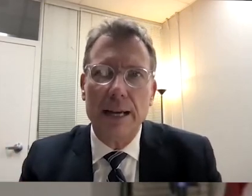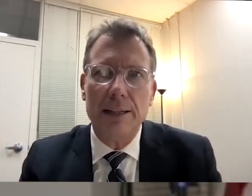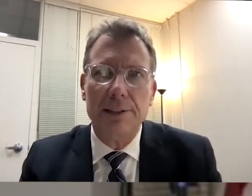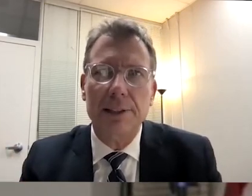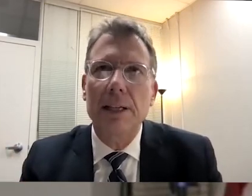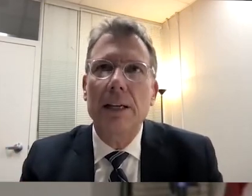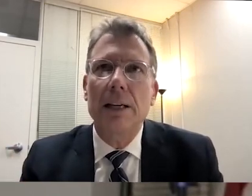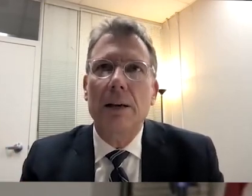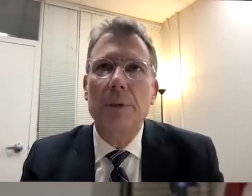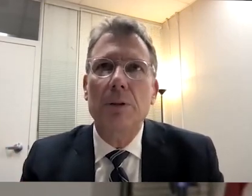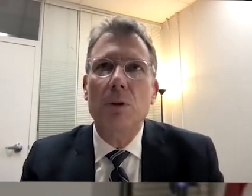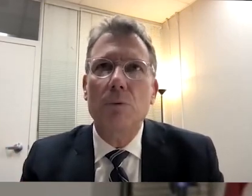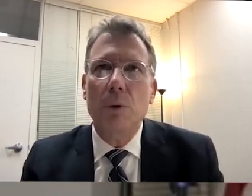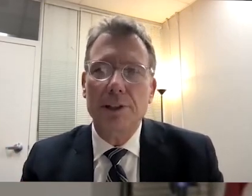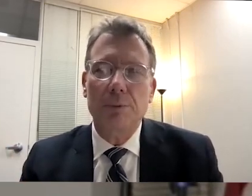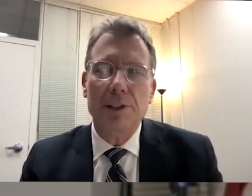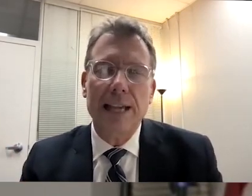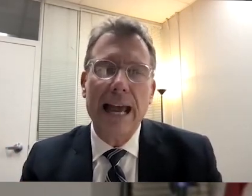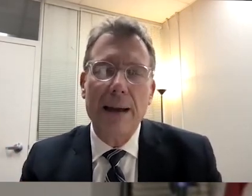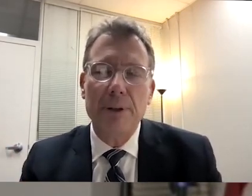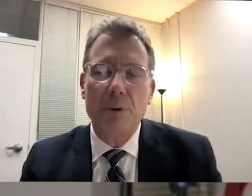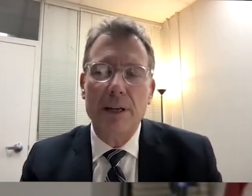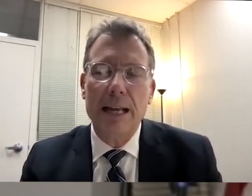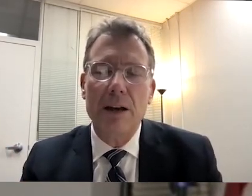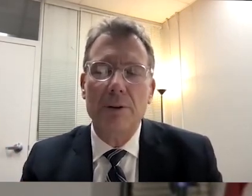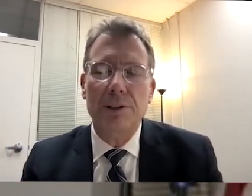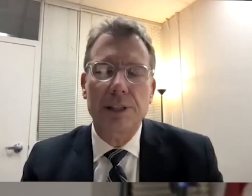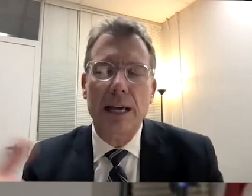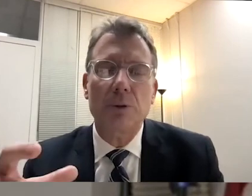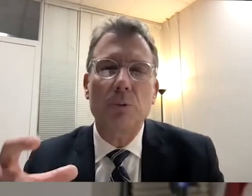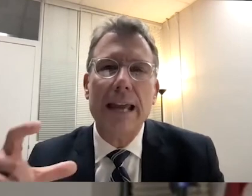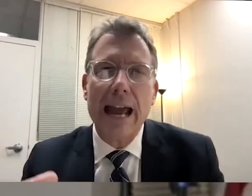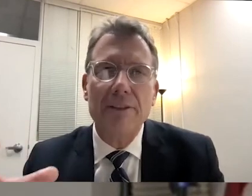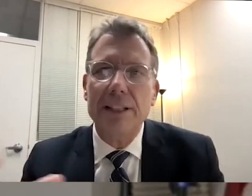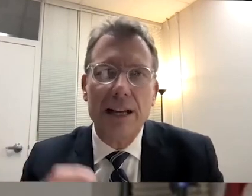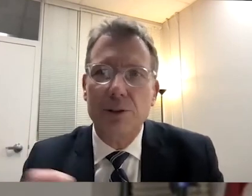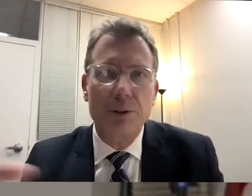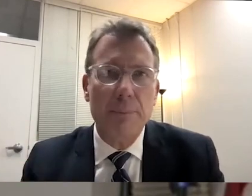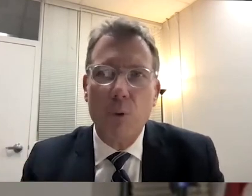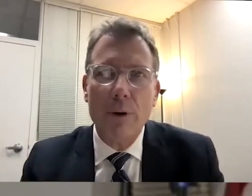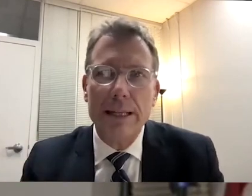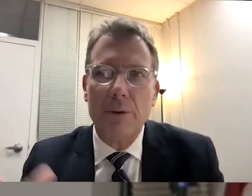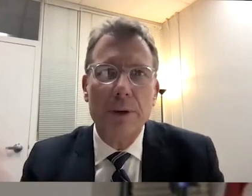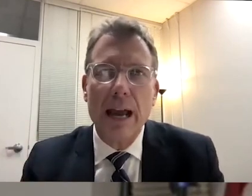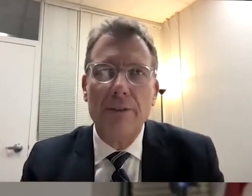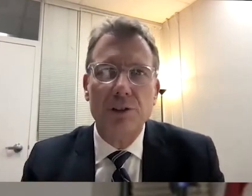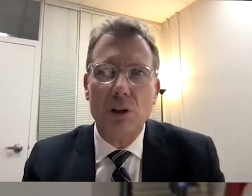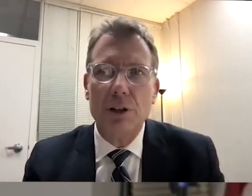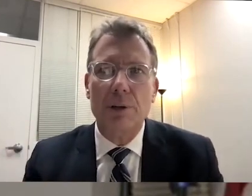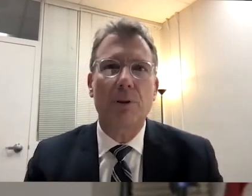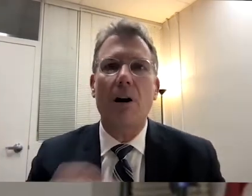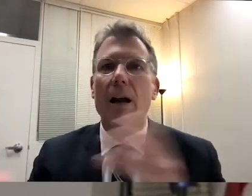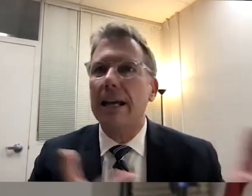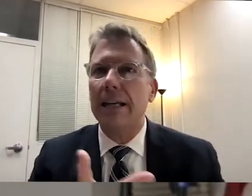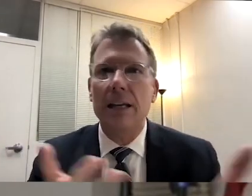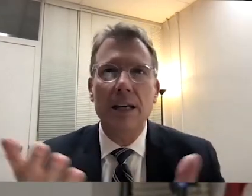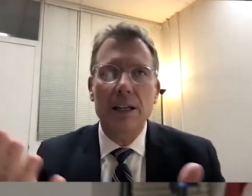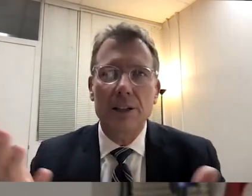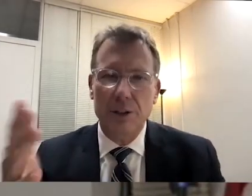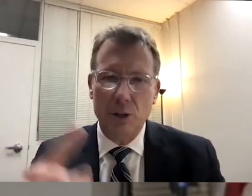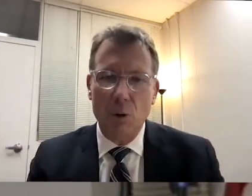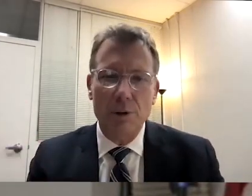funding to that. I mean, what's happened right now is that we haven't gotten to that point yet. We haven't started